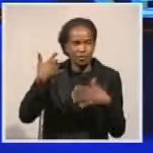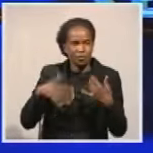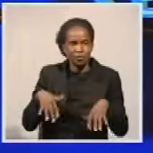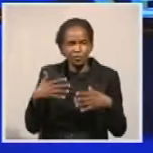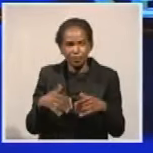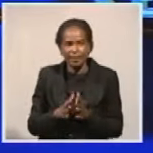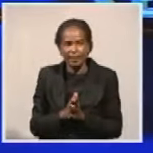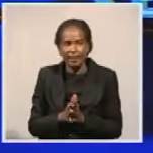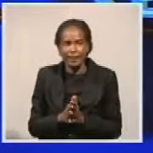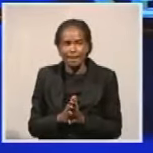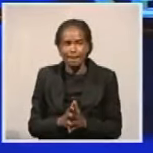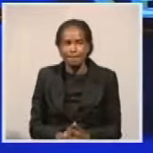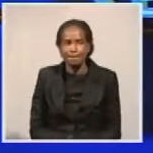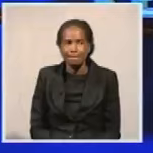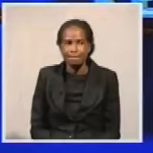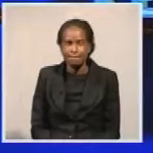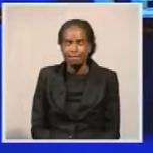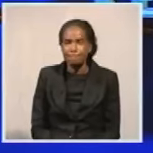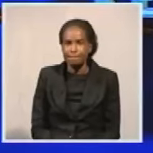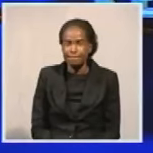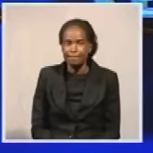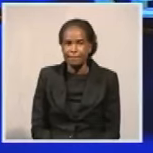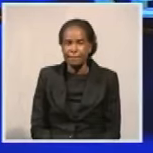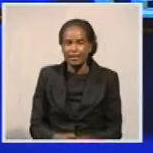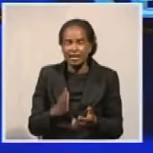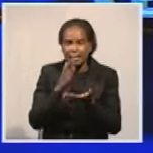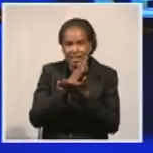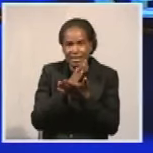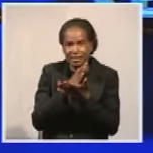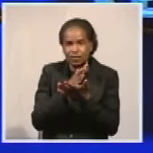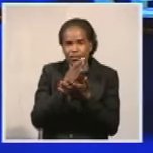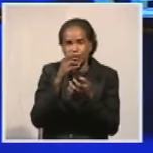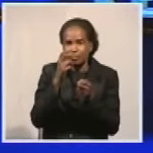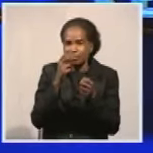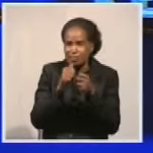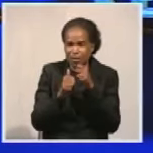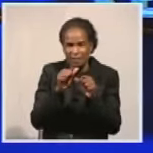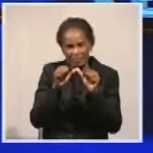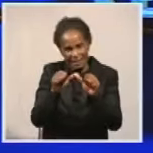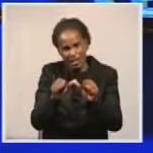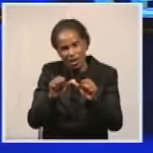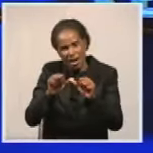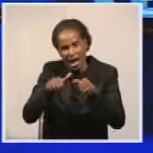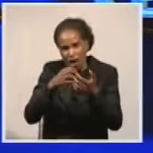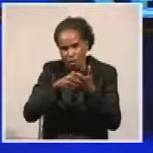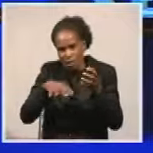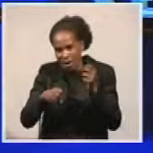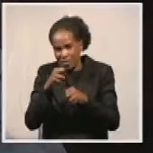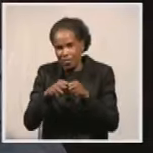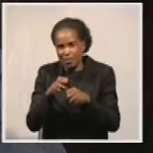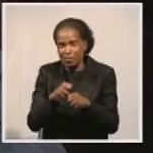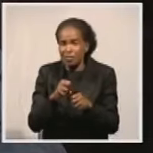Some of these things became really very difficult to undo. Mm. Yeah. To look at, I